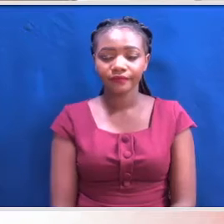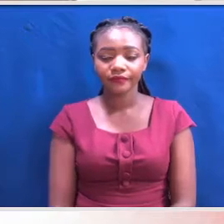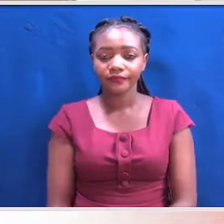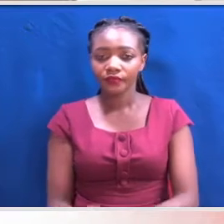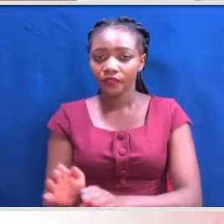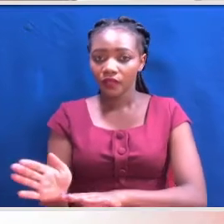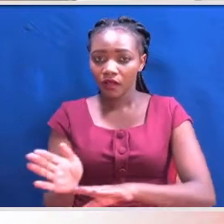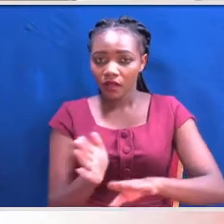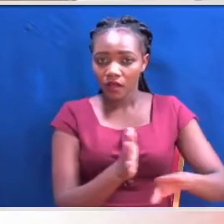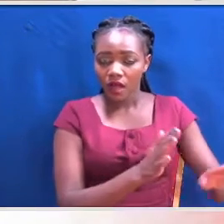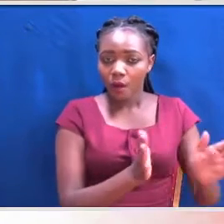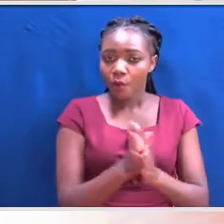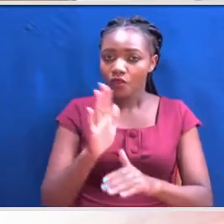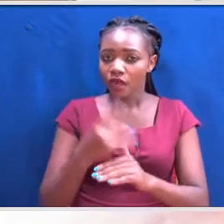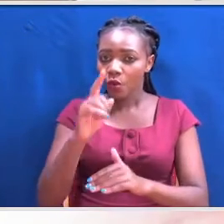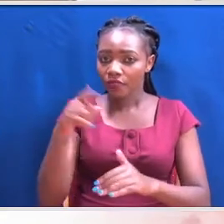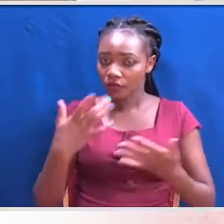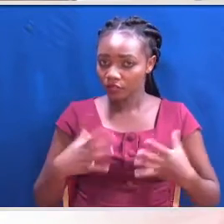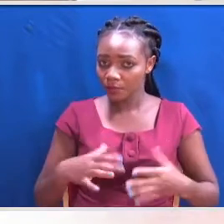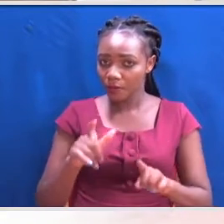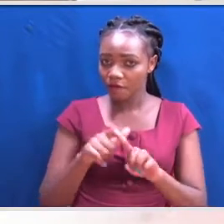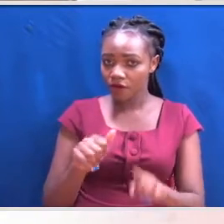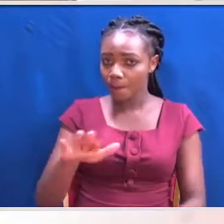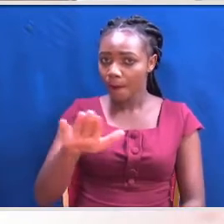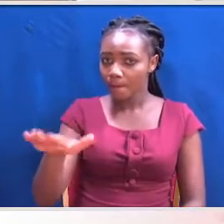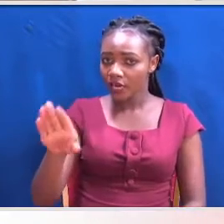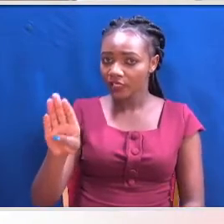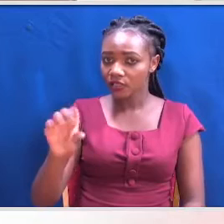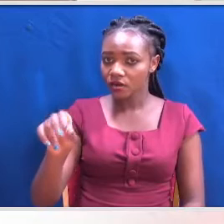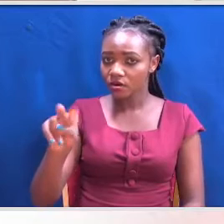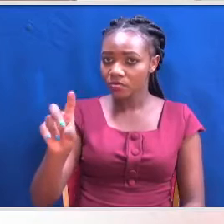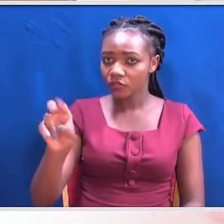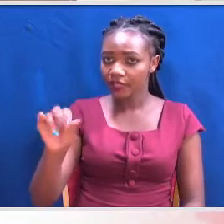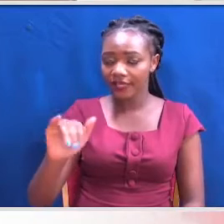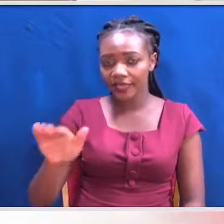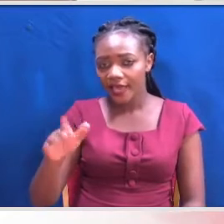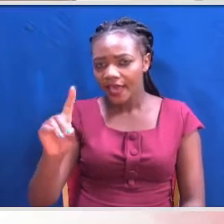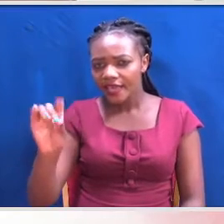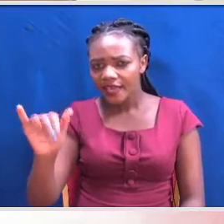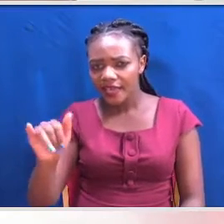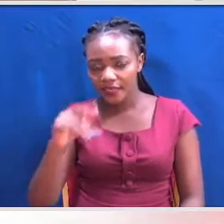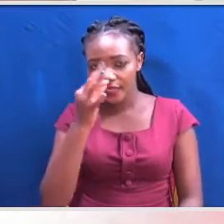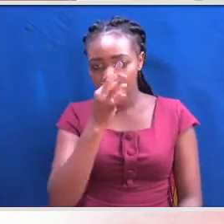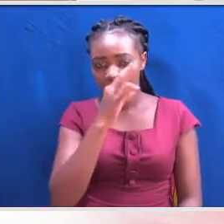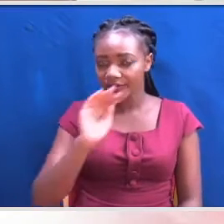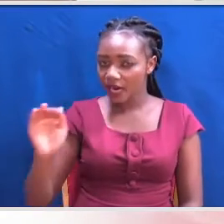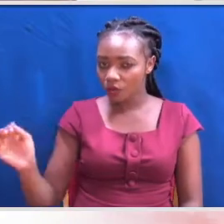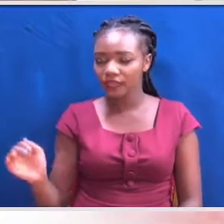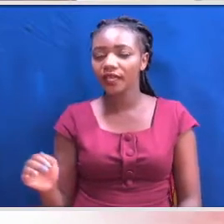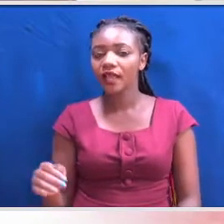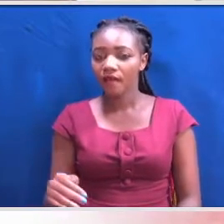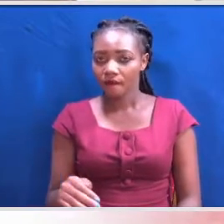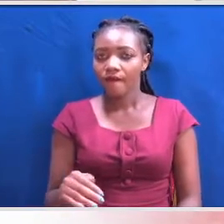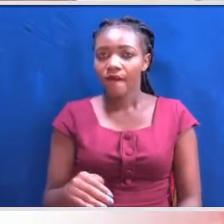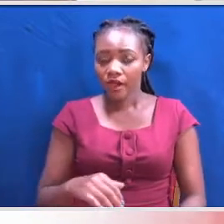More than 1,000 residents of Mitero and Bondeni villages in Kieni constituency, Nyeri County, have had